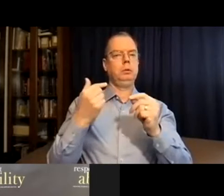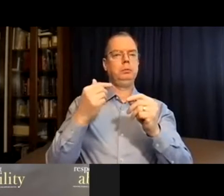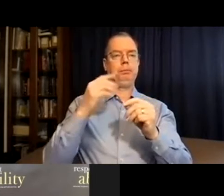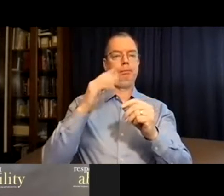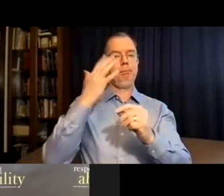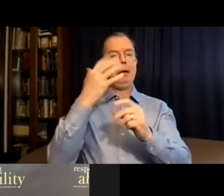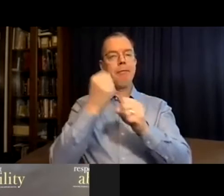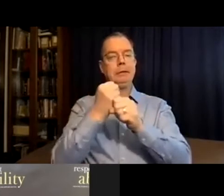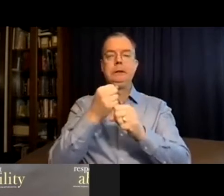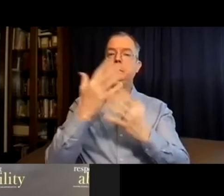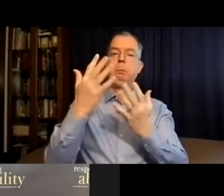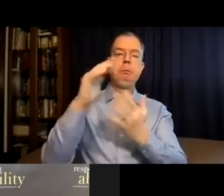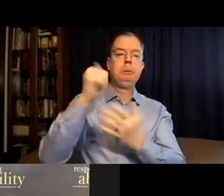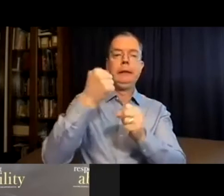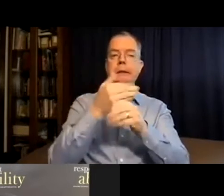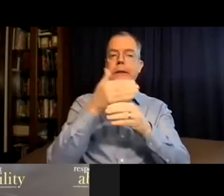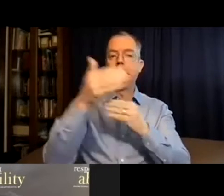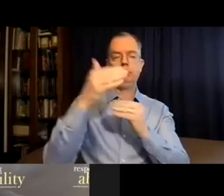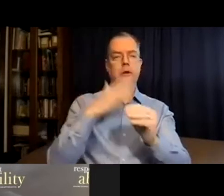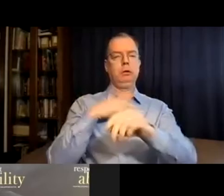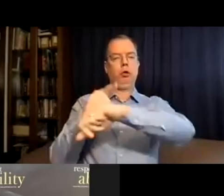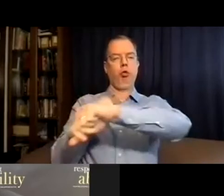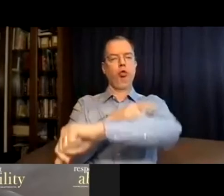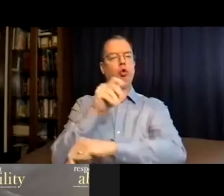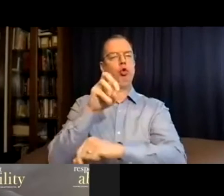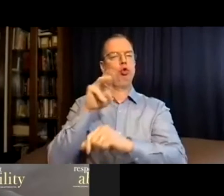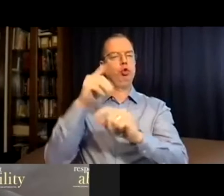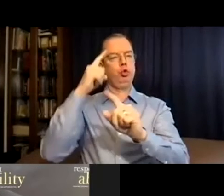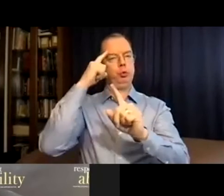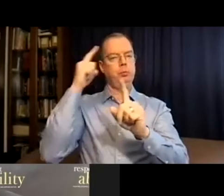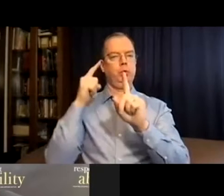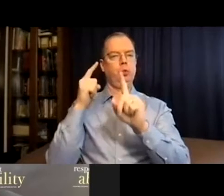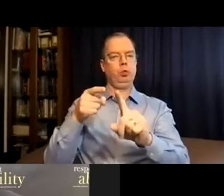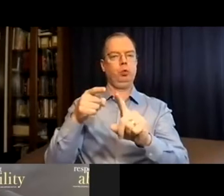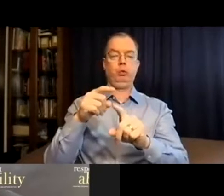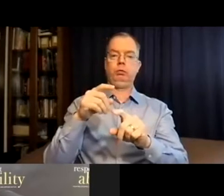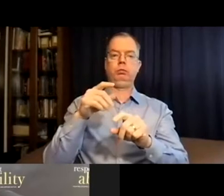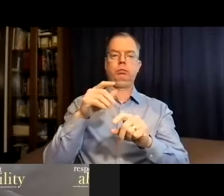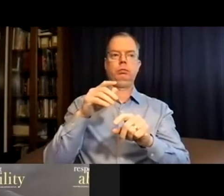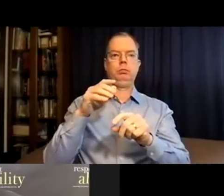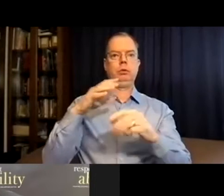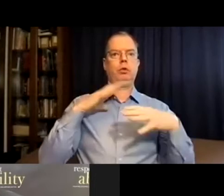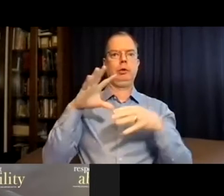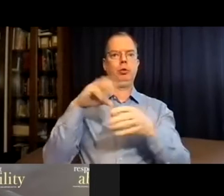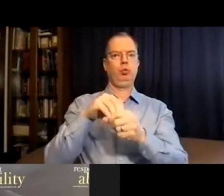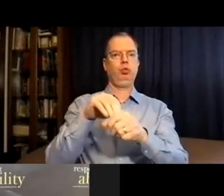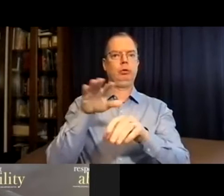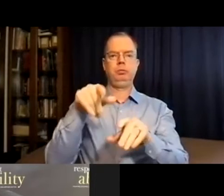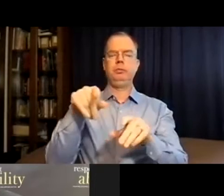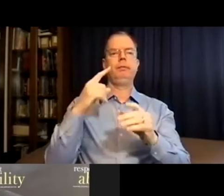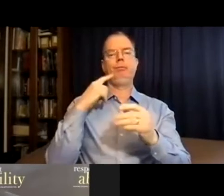From my Hollywood inclusion group, I think in 5 years, 10 years time, I like to think long-term.